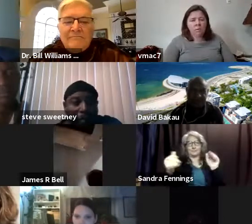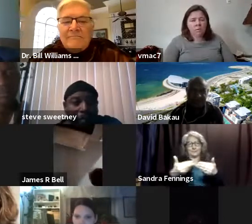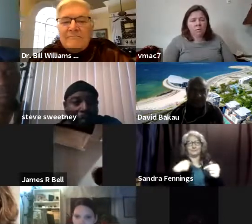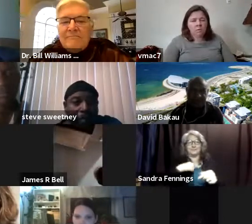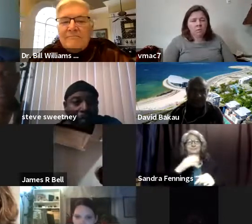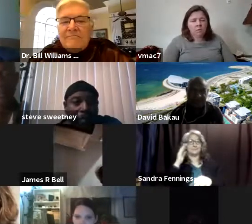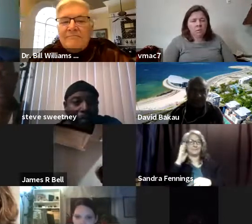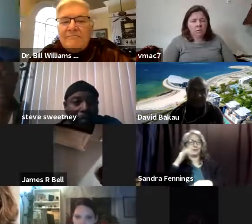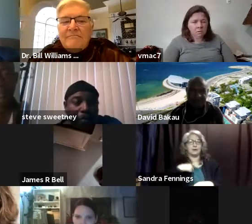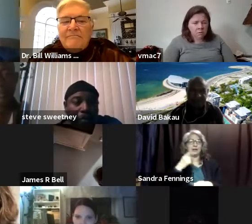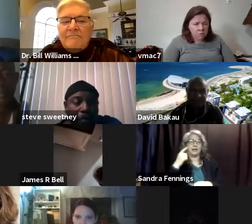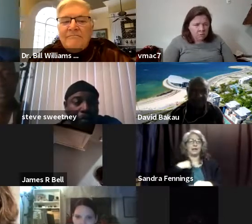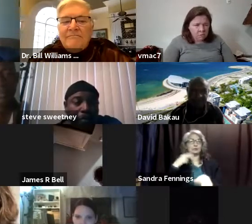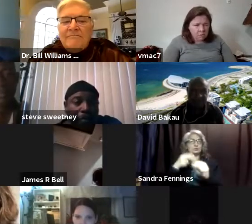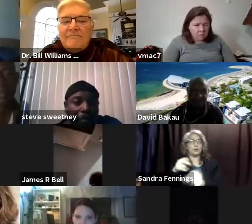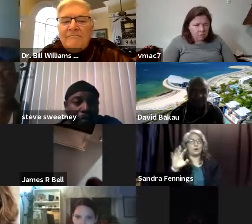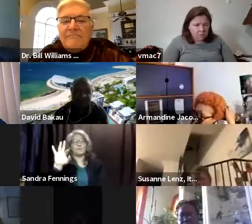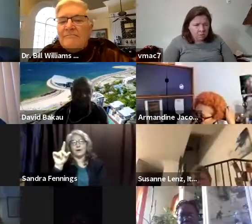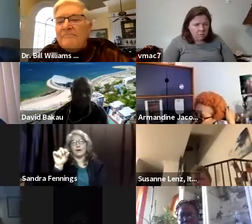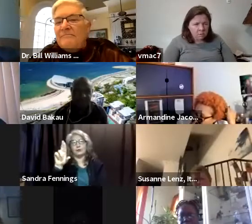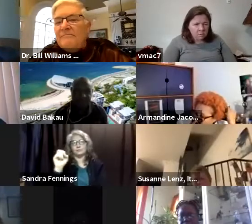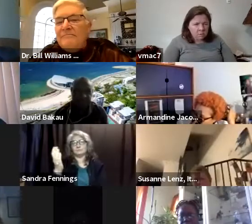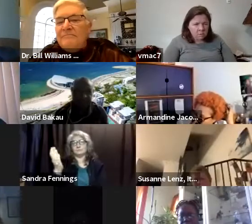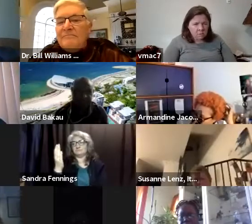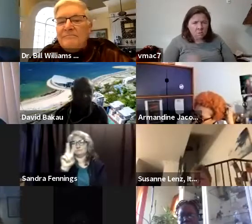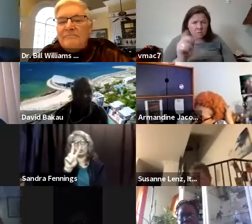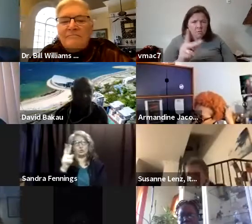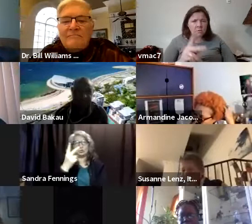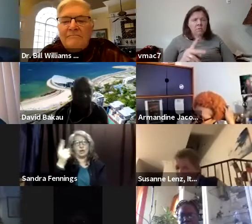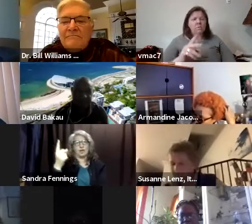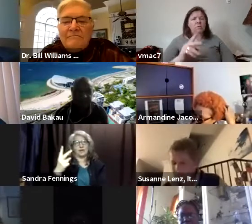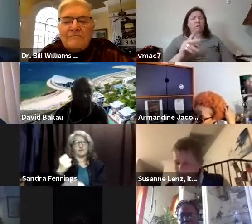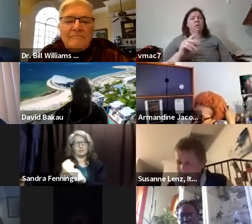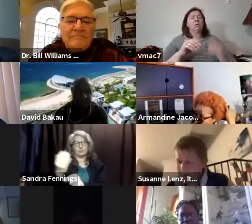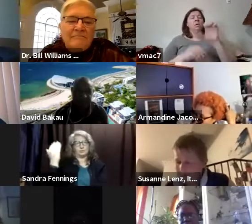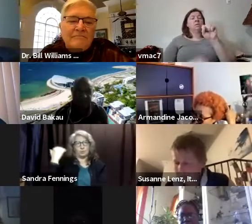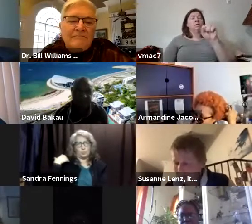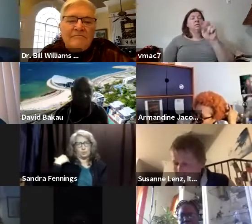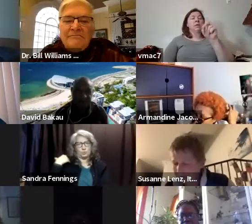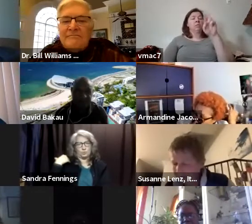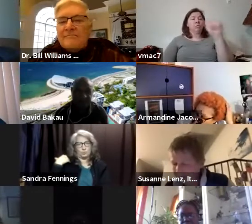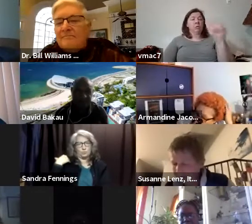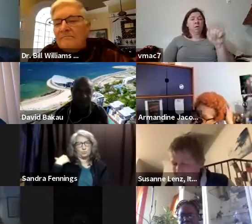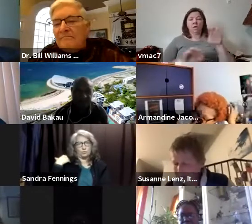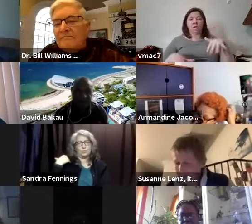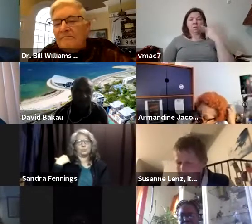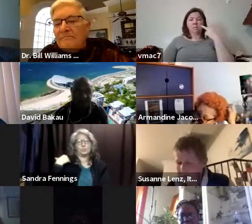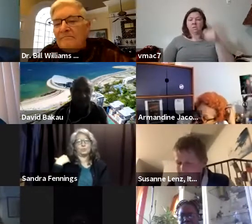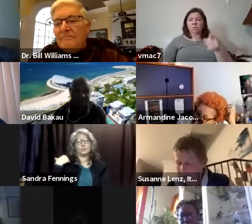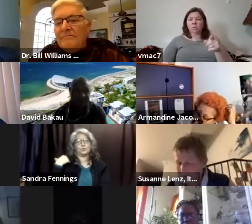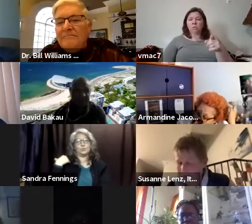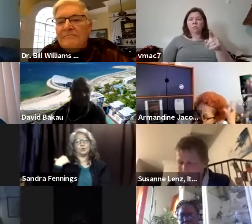her, because I have told her that I will call her on, so that you can, if you can see her.